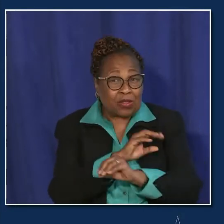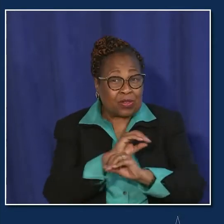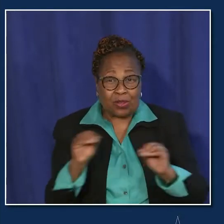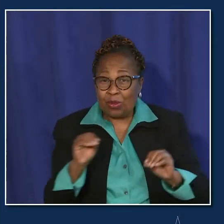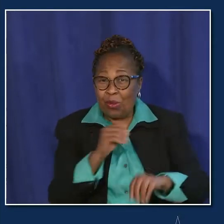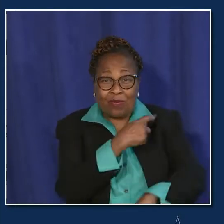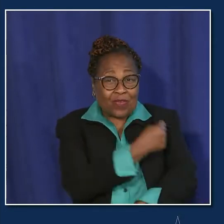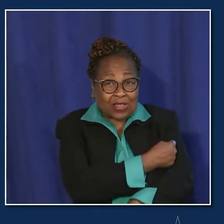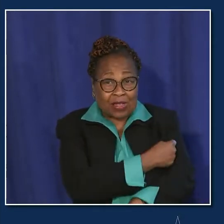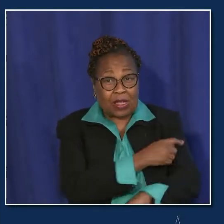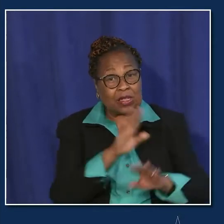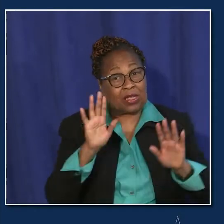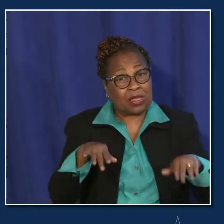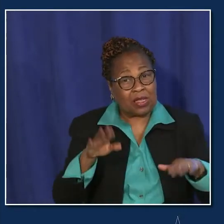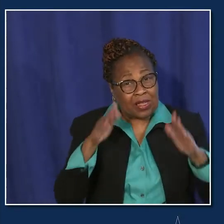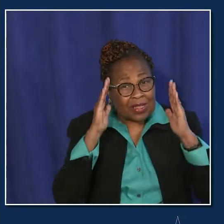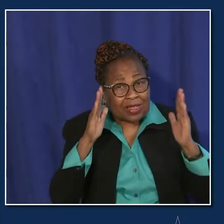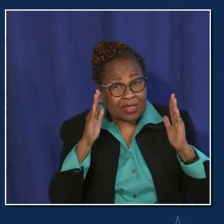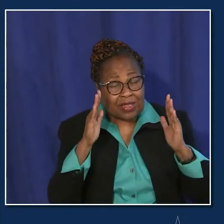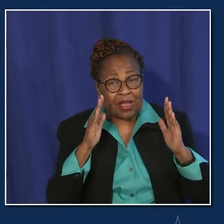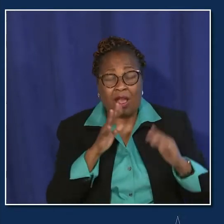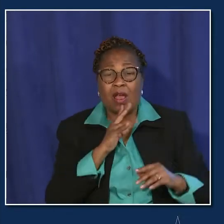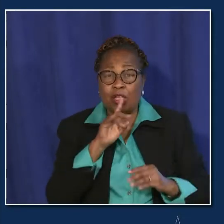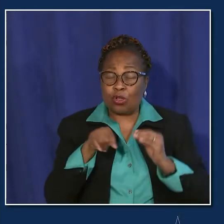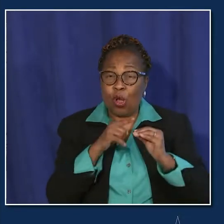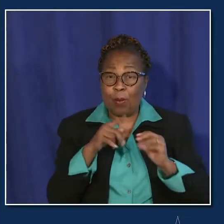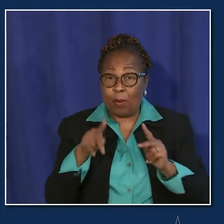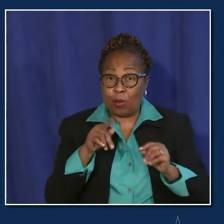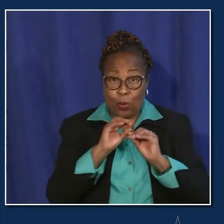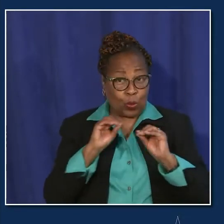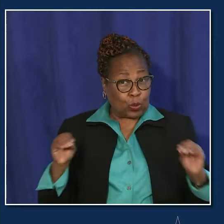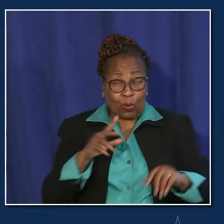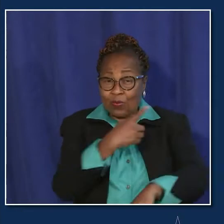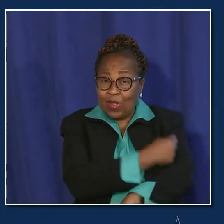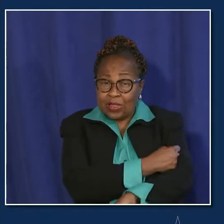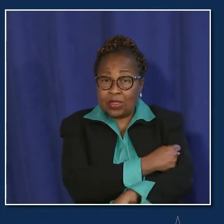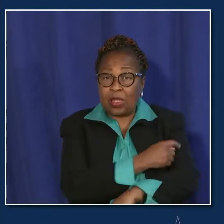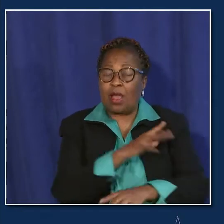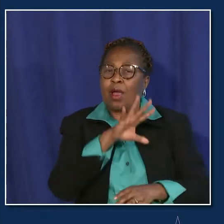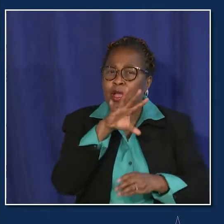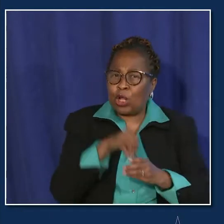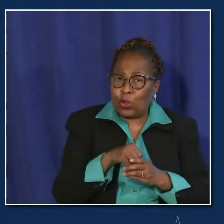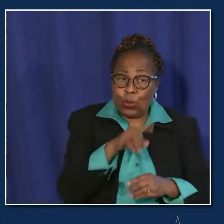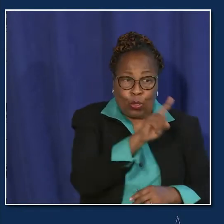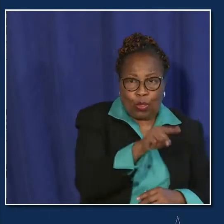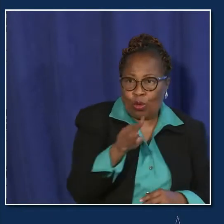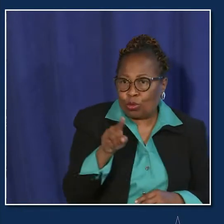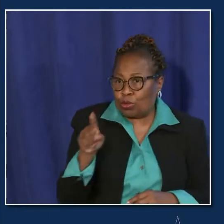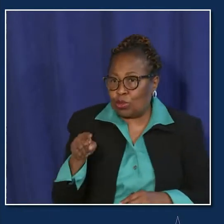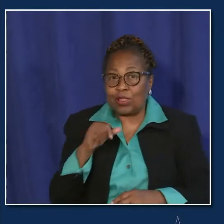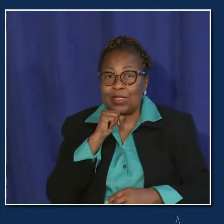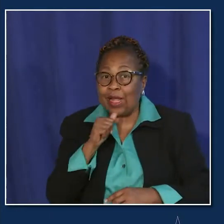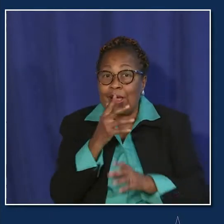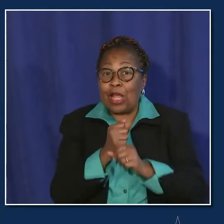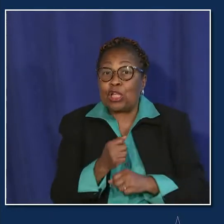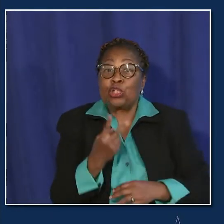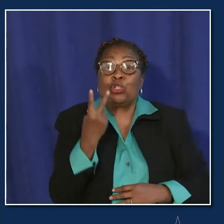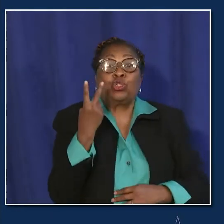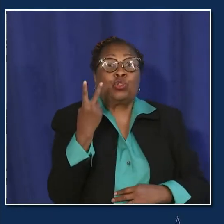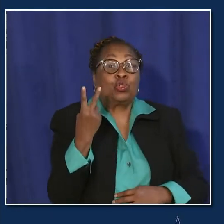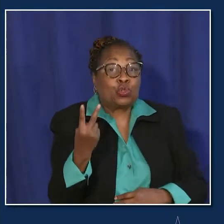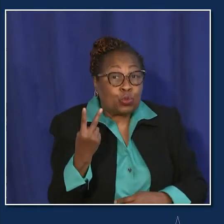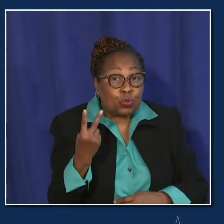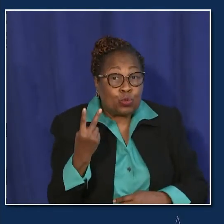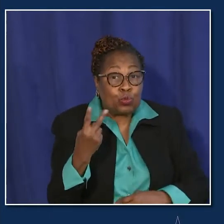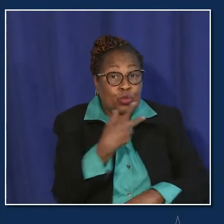clear, when I talk about unvaccinated individuals, I include those who have not gotten both shots of